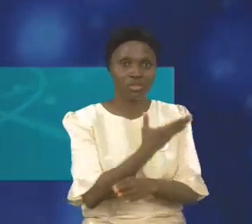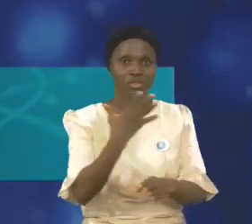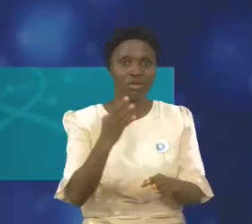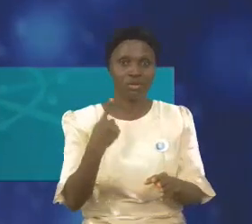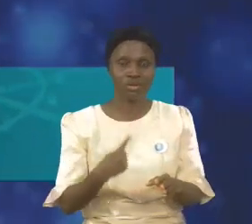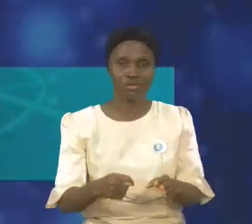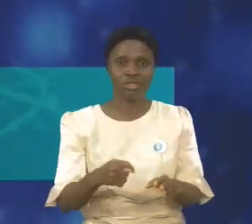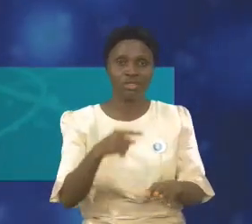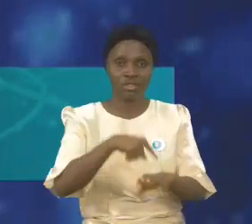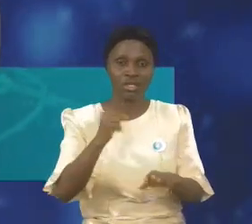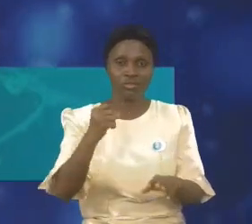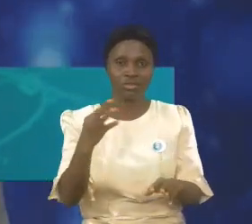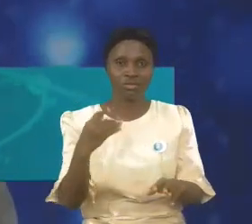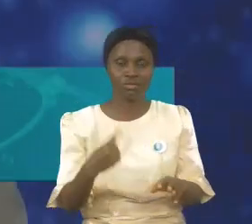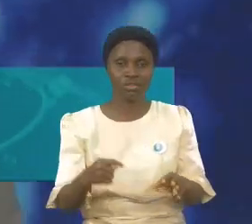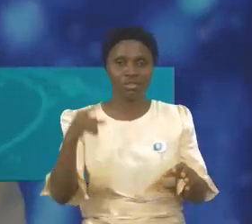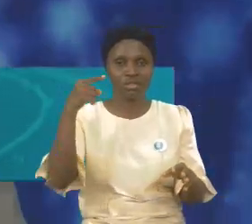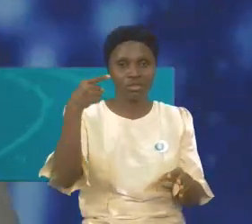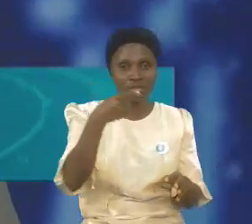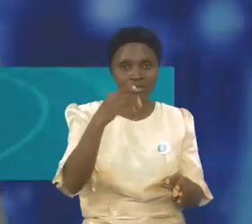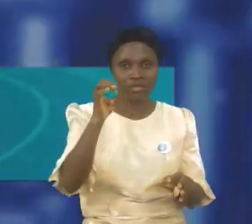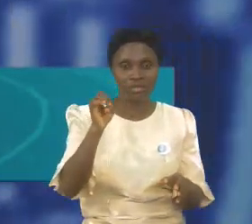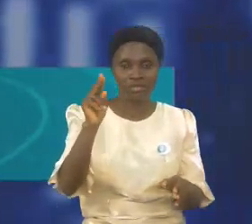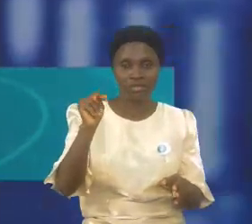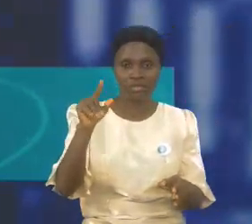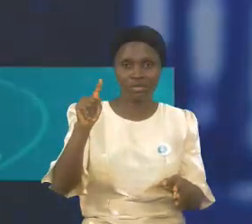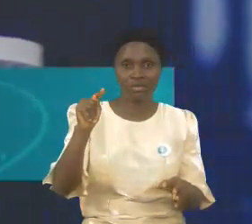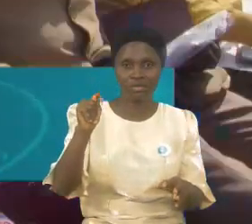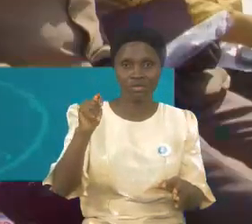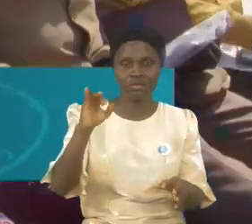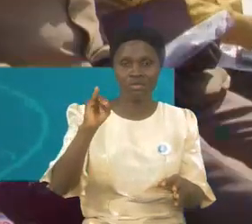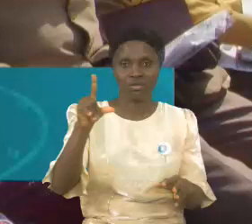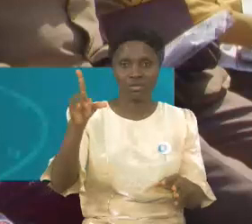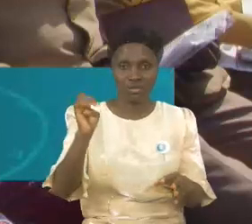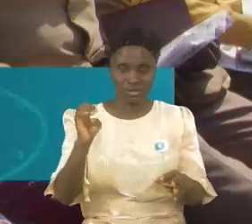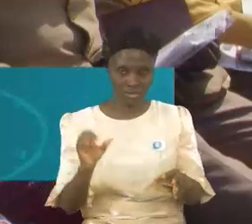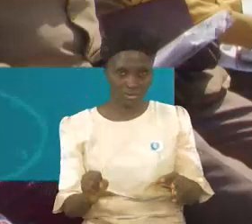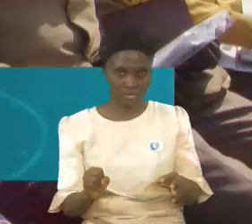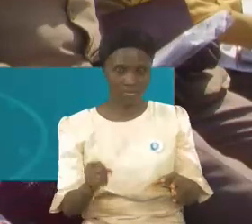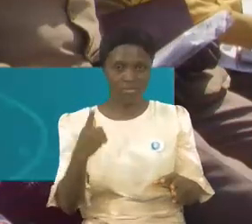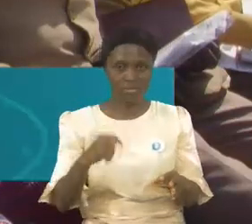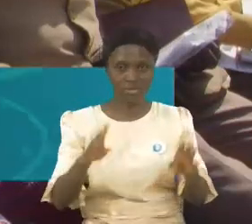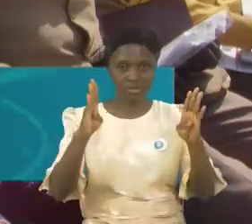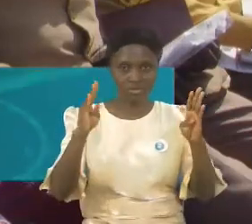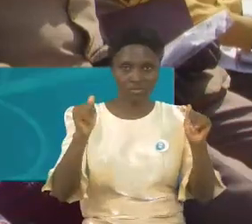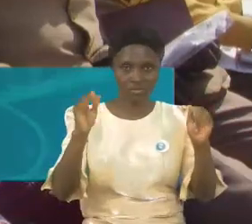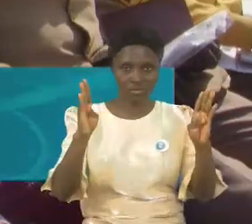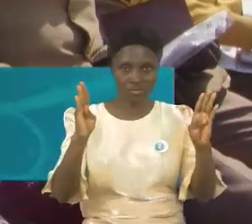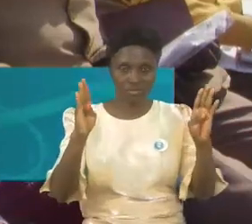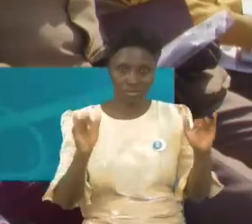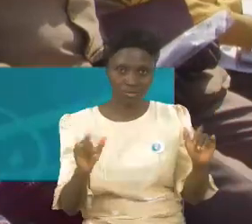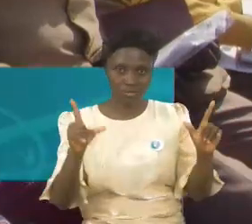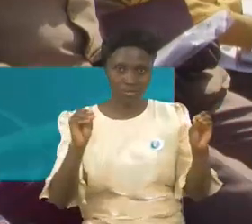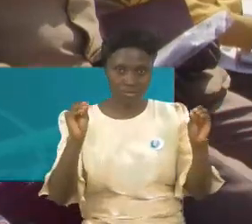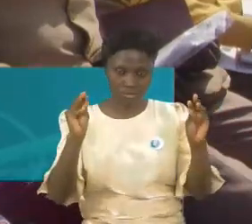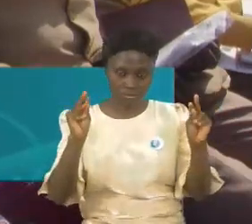times of the Gentiles. The times of the Gentiles, Babylon, the Gentiles,